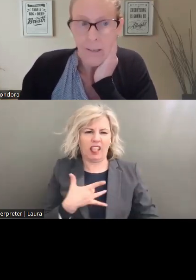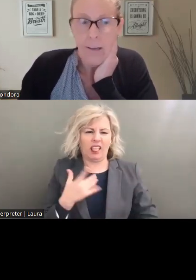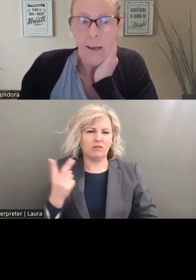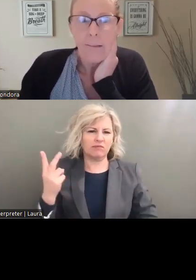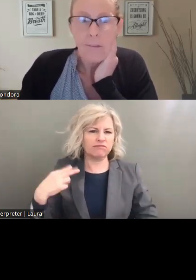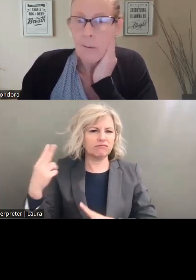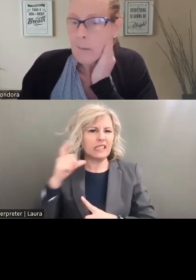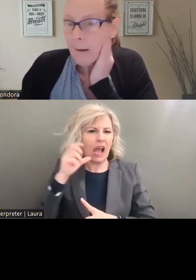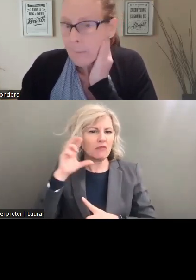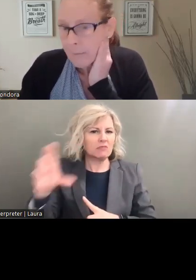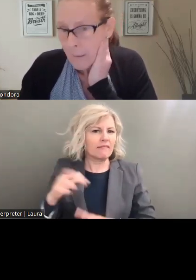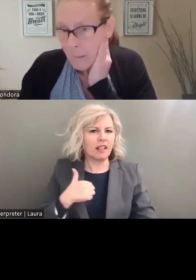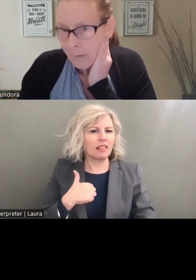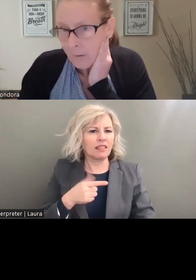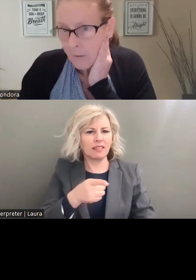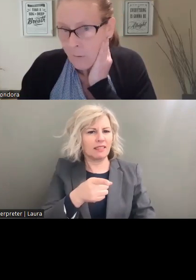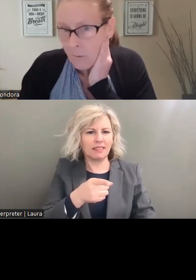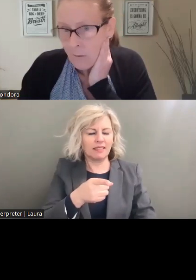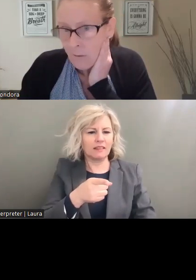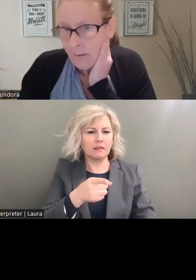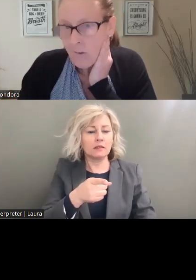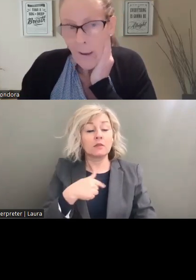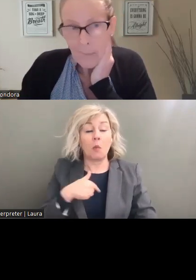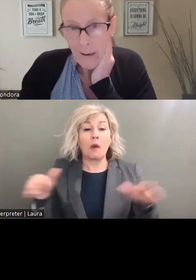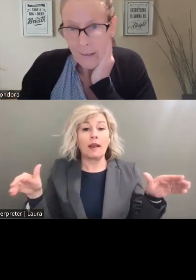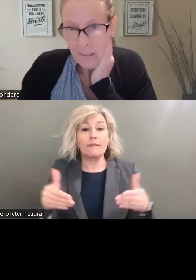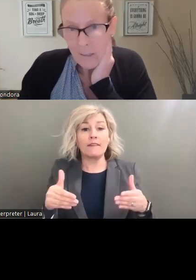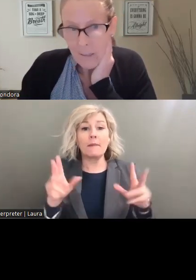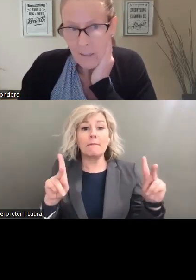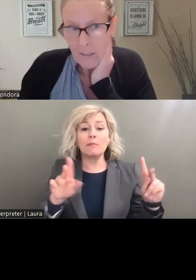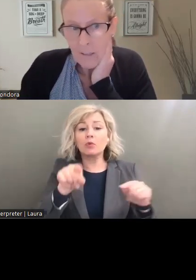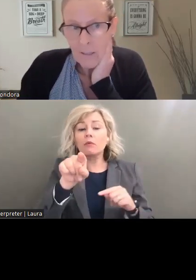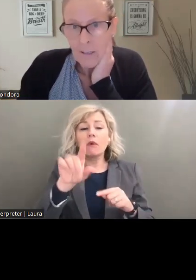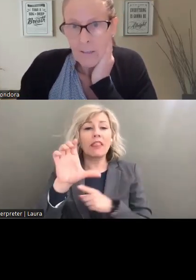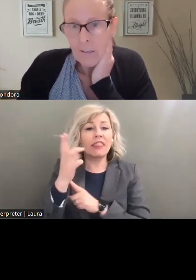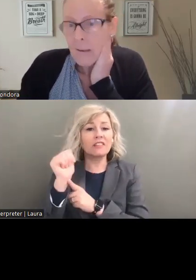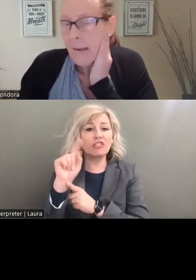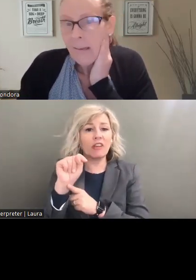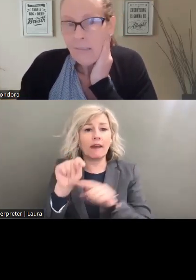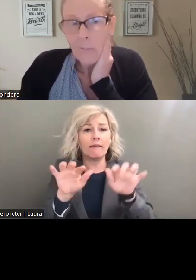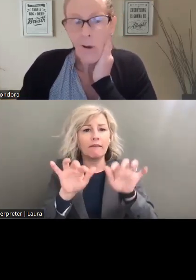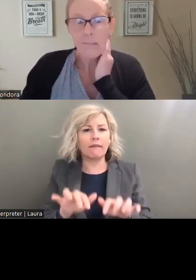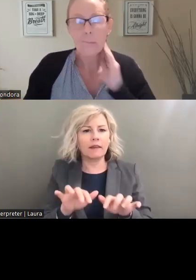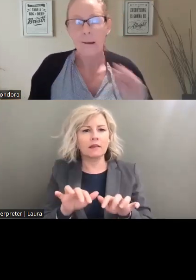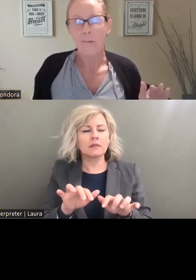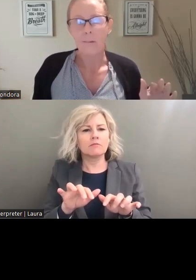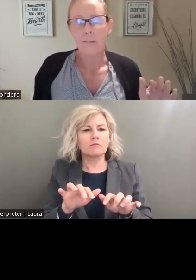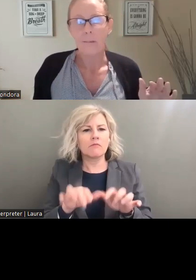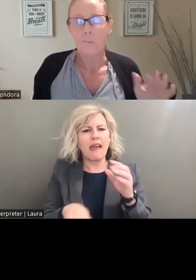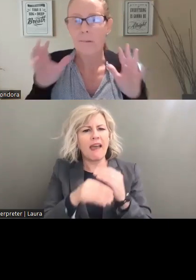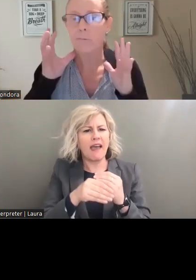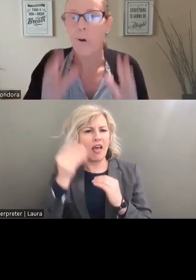disrespectful. And so I want to invite people to use the chat box to maybe add some thoughts